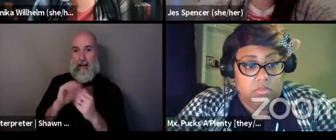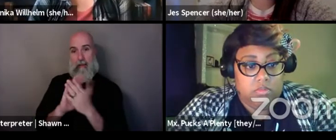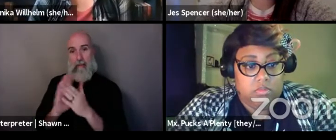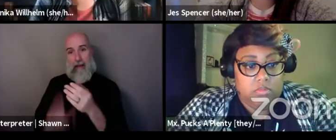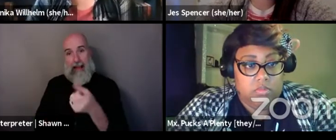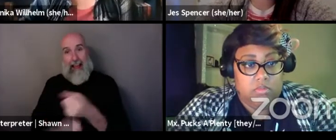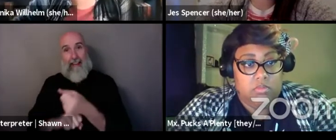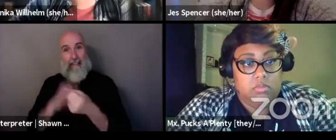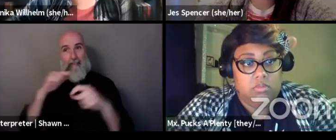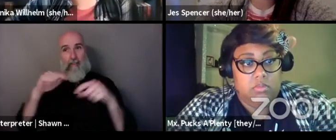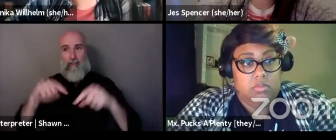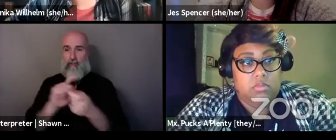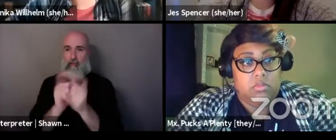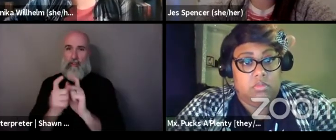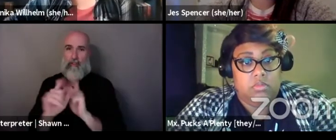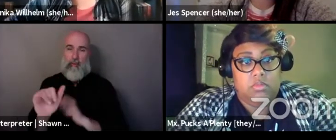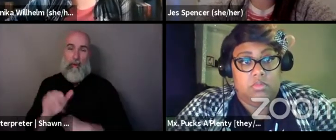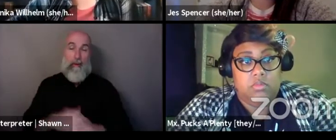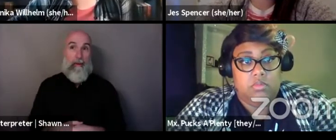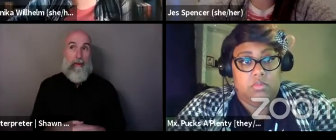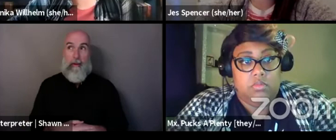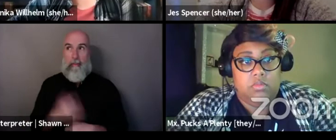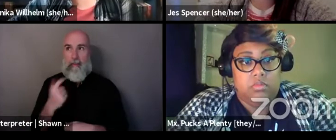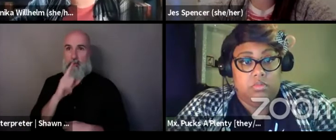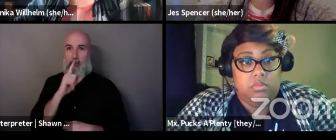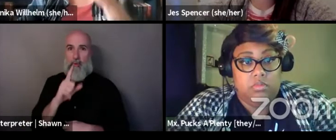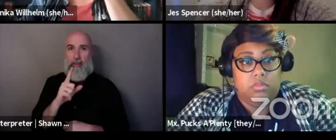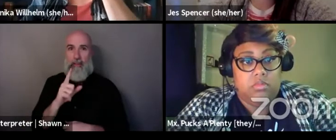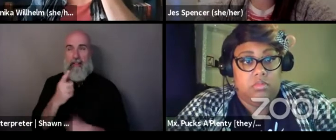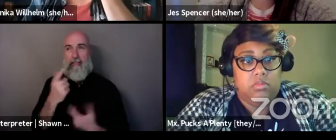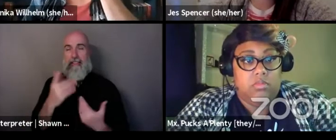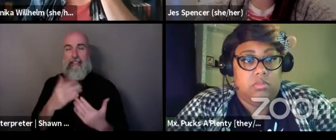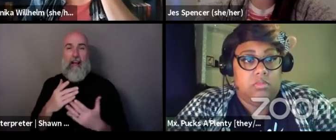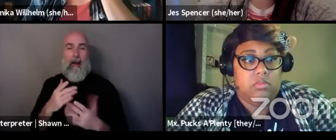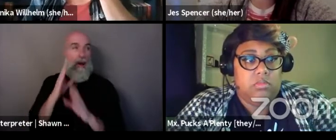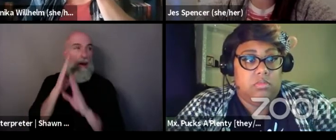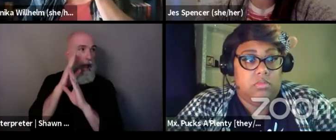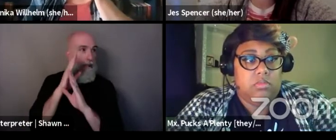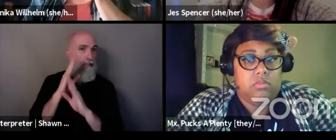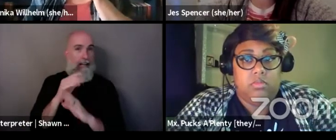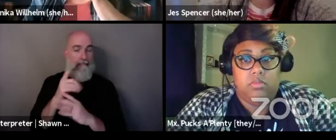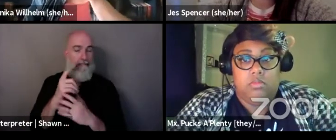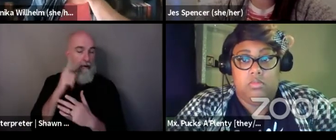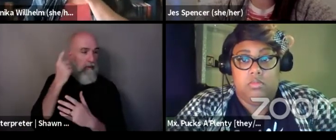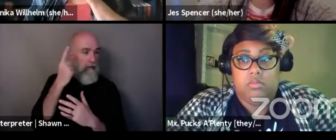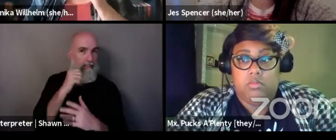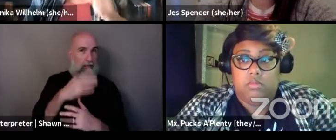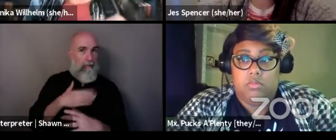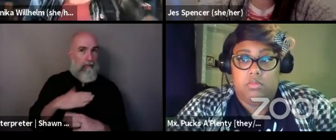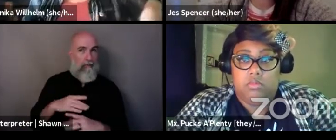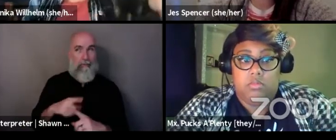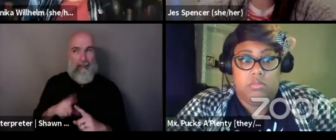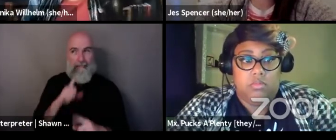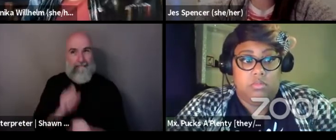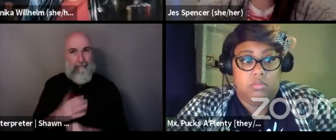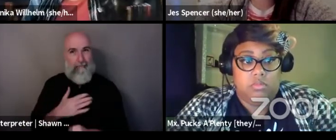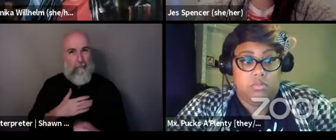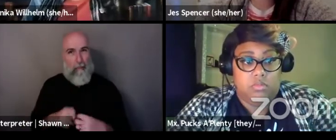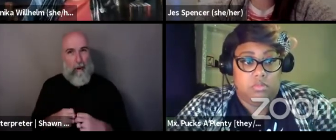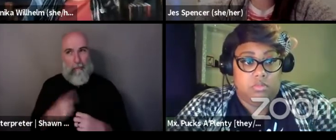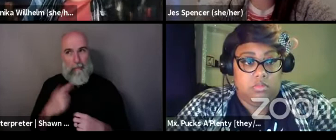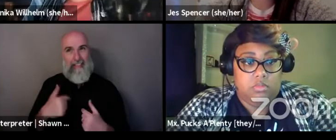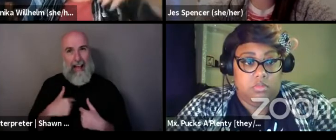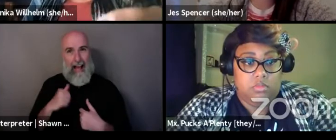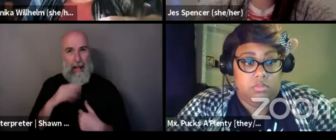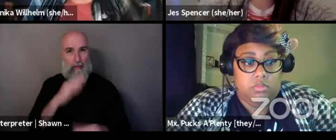for these changes as well, because I think it's easy, out of sight, out of mind. I don't have children, it's not my problem. But it is my problem because I am a